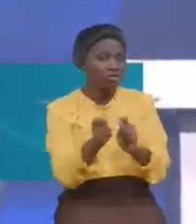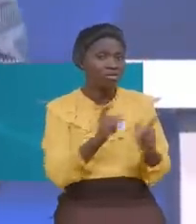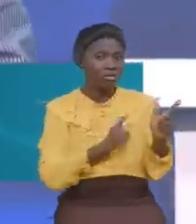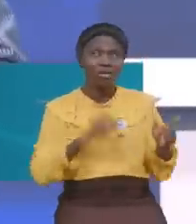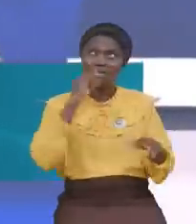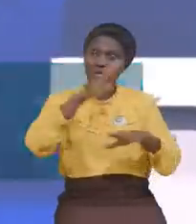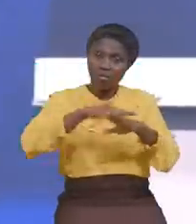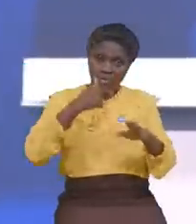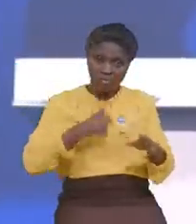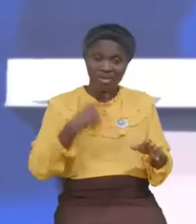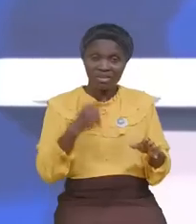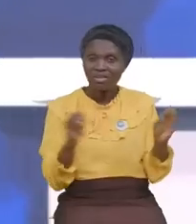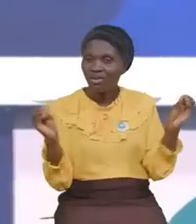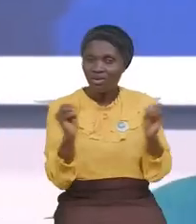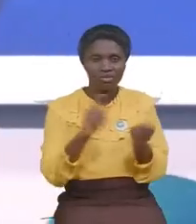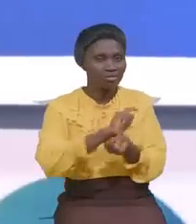Christ.